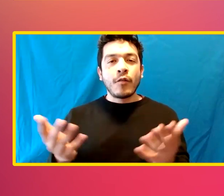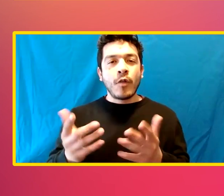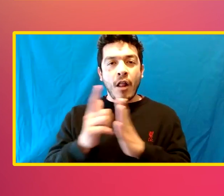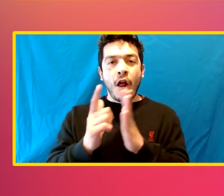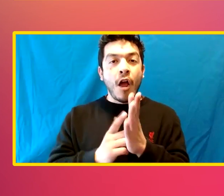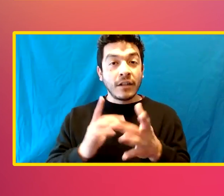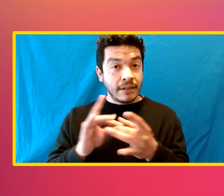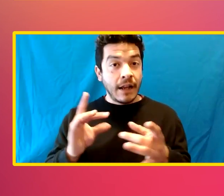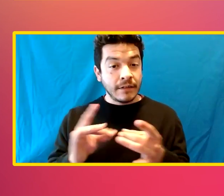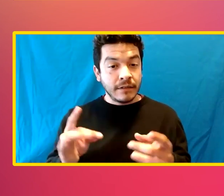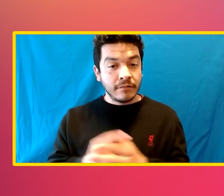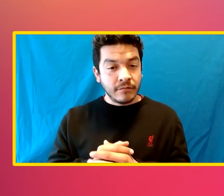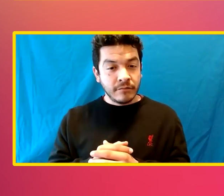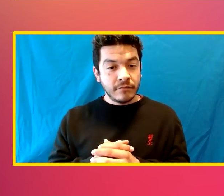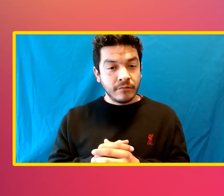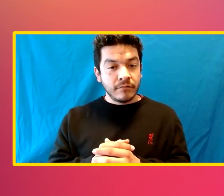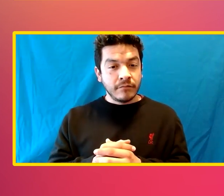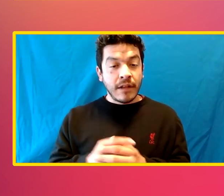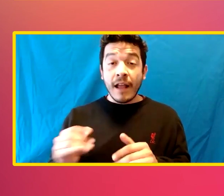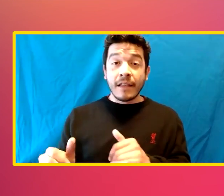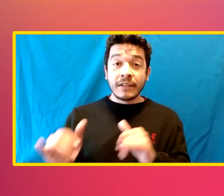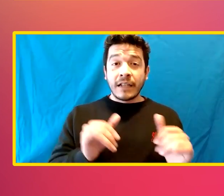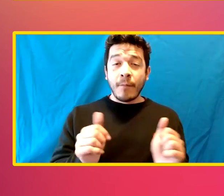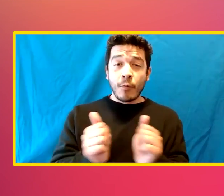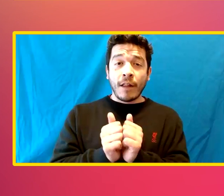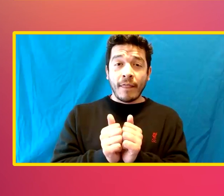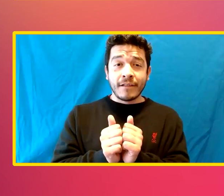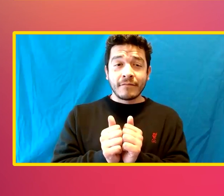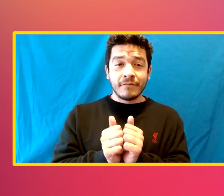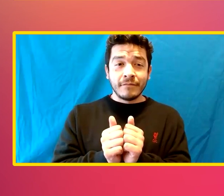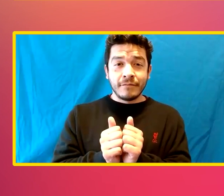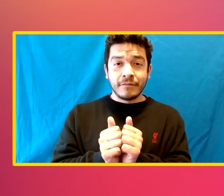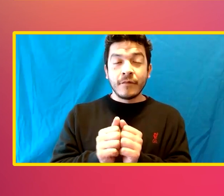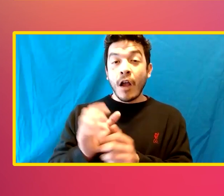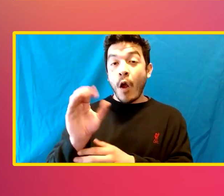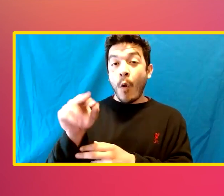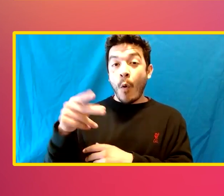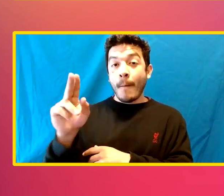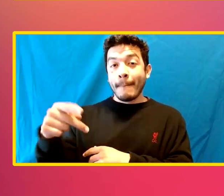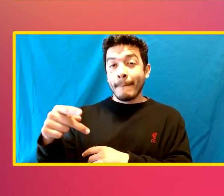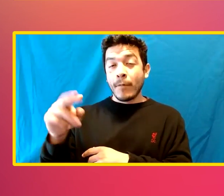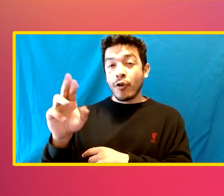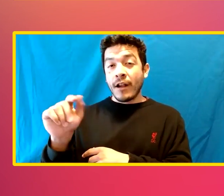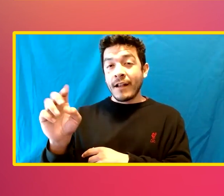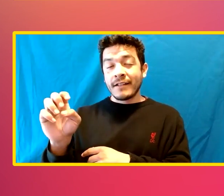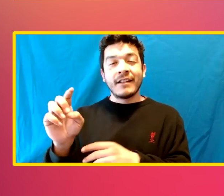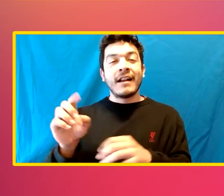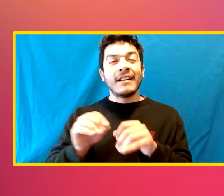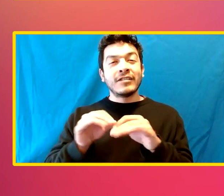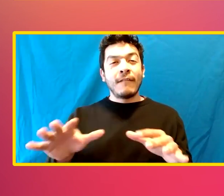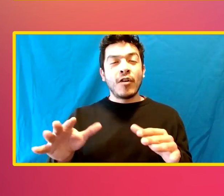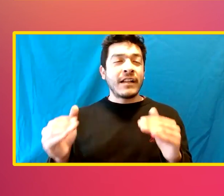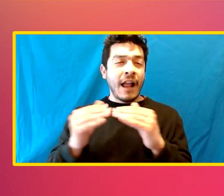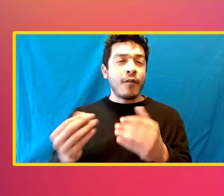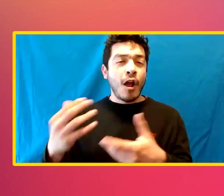That's what the law says. Um, and the same with um, corporate diversity, equity, and inclusion